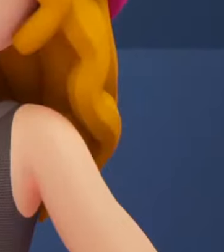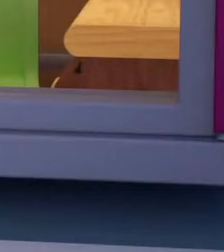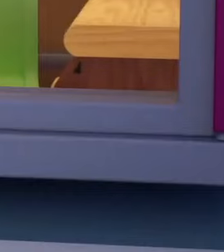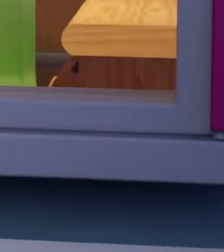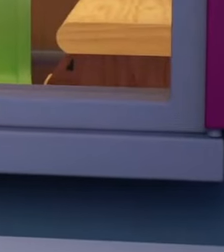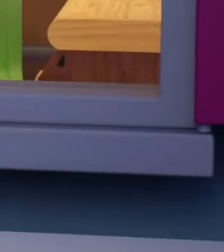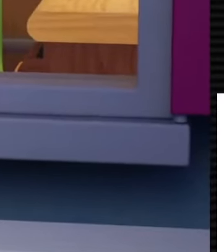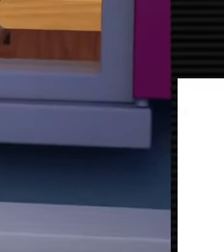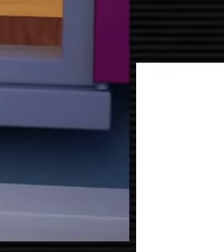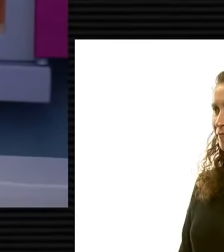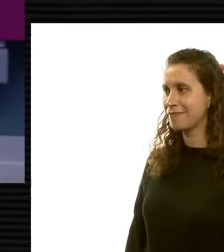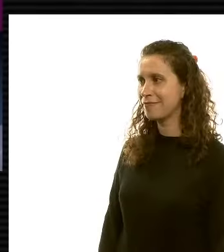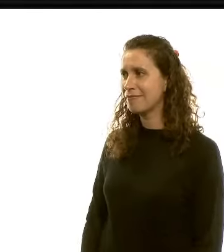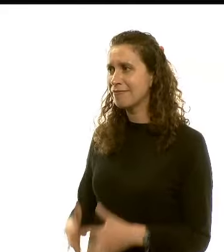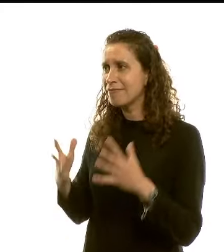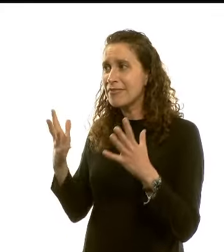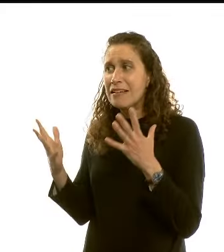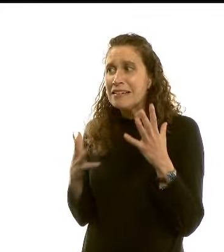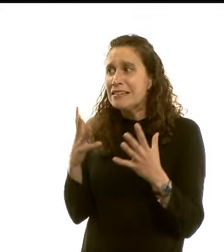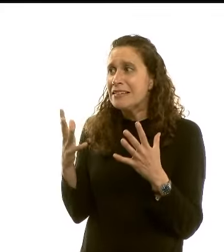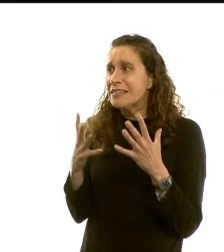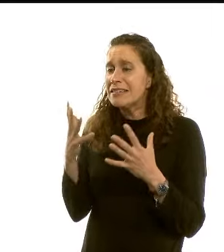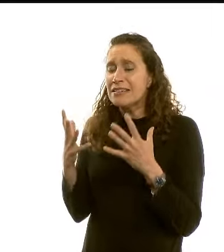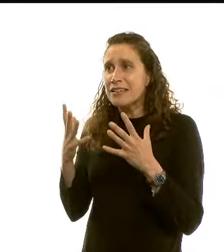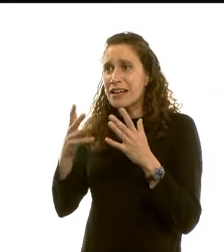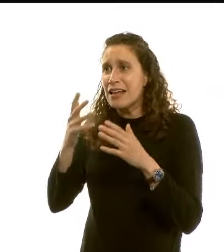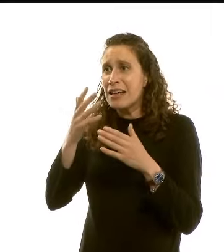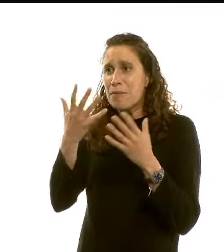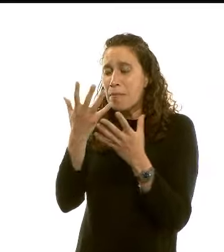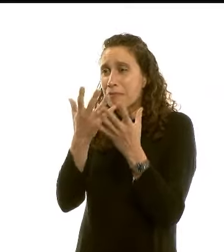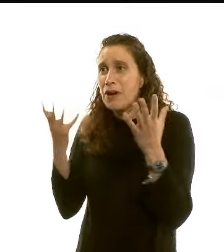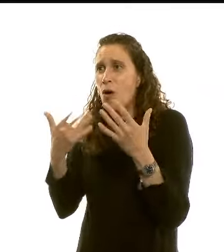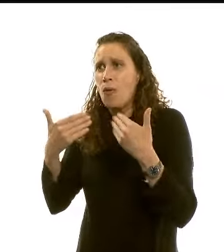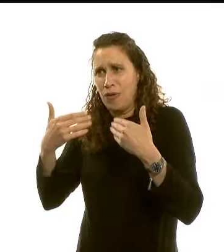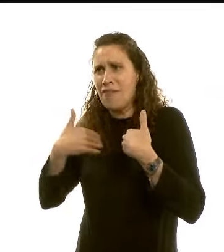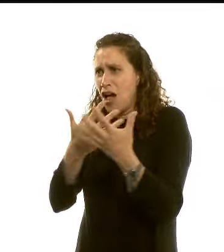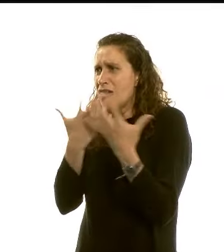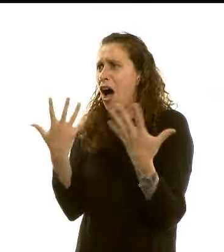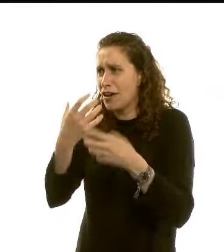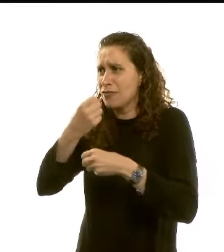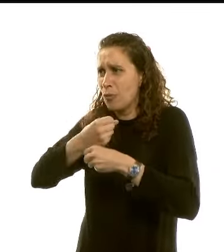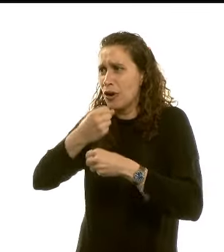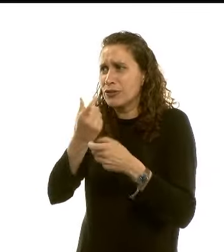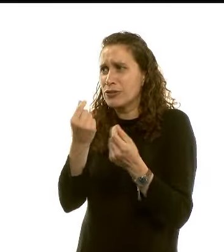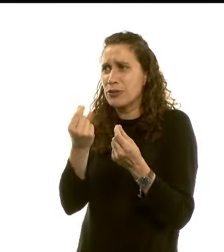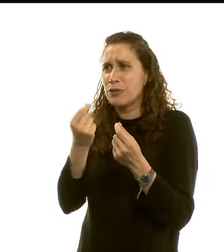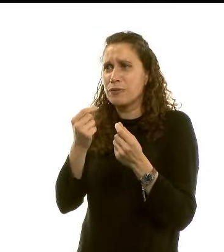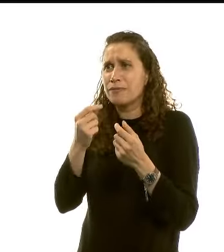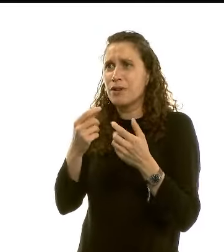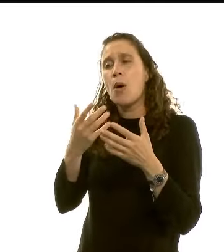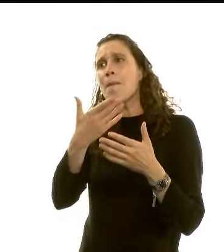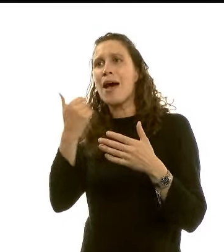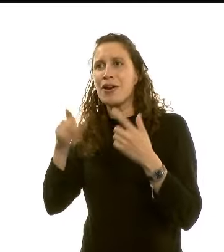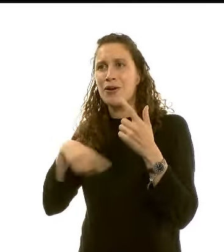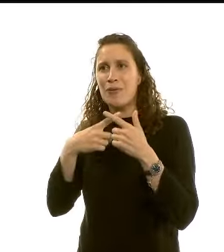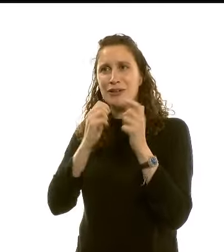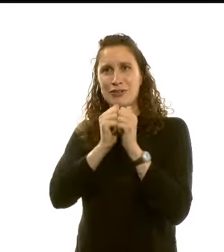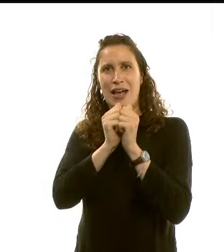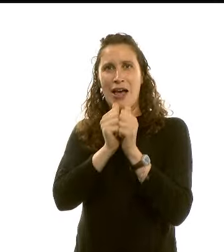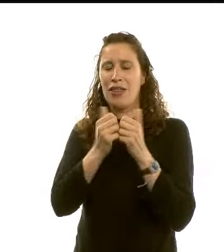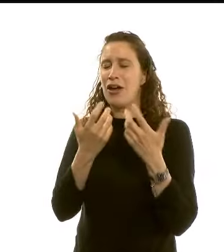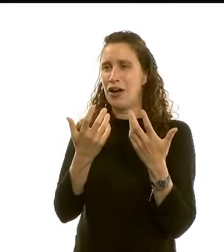and my audition scene is on there. It's not here. We've got work to do. We're better when we're together.